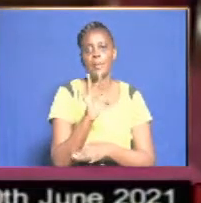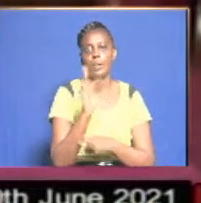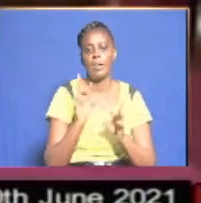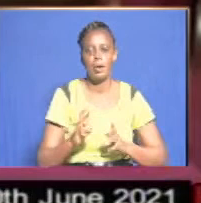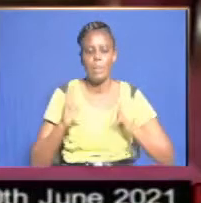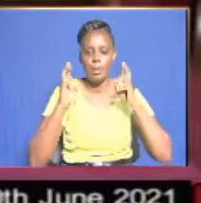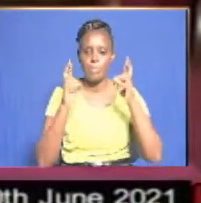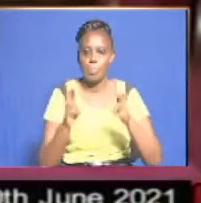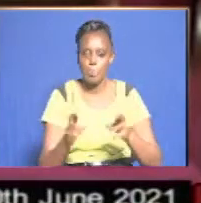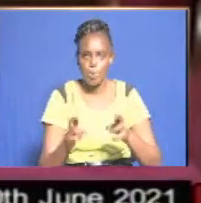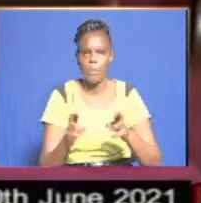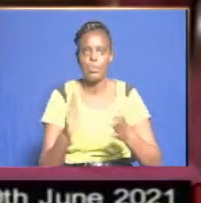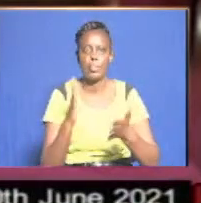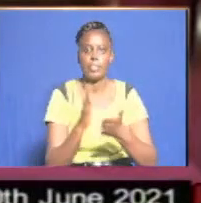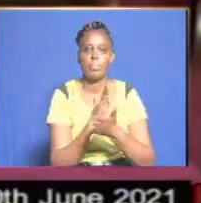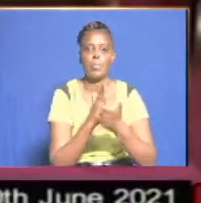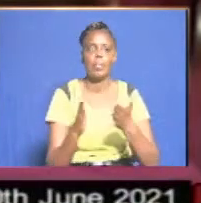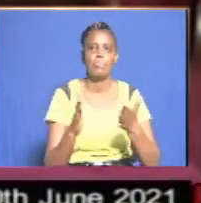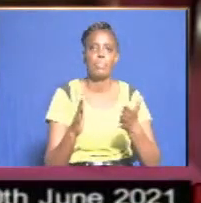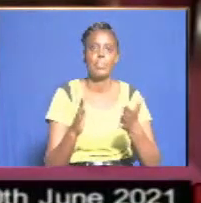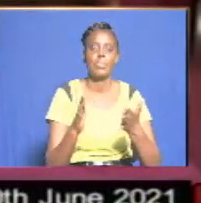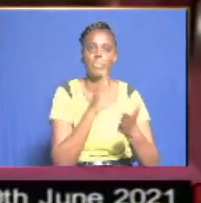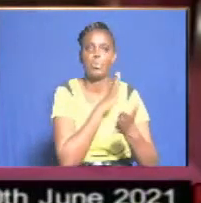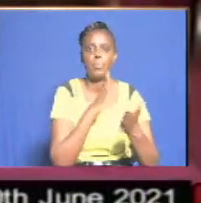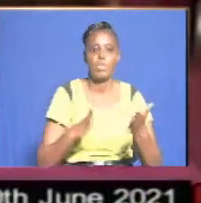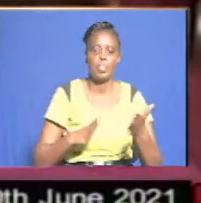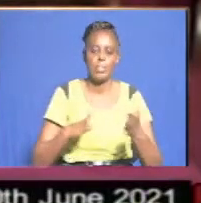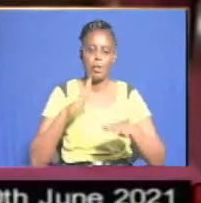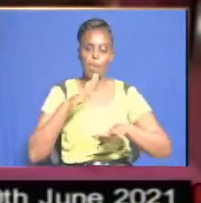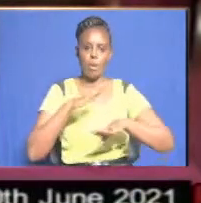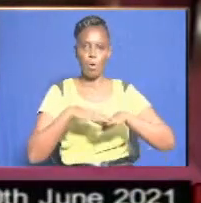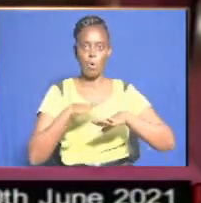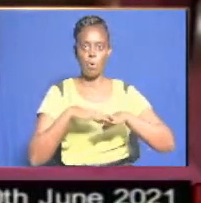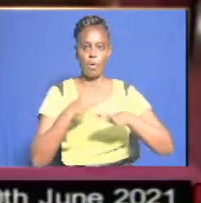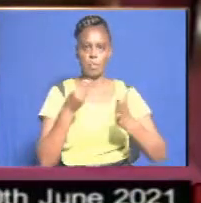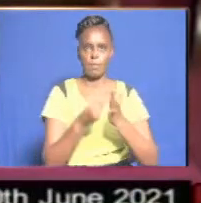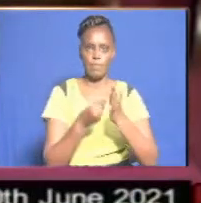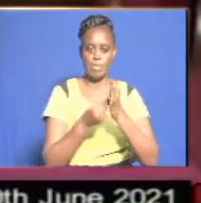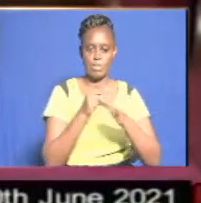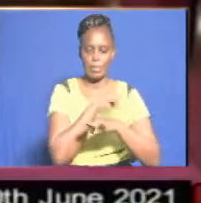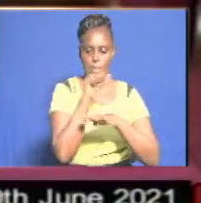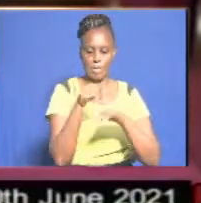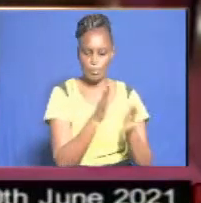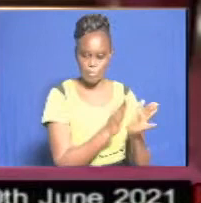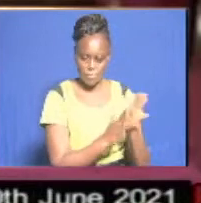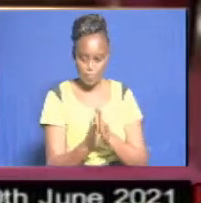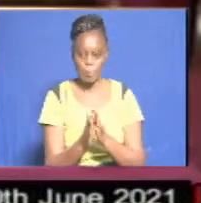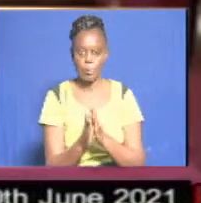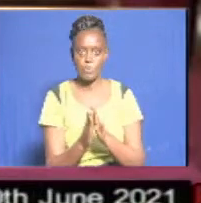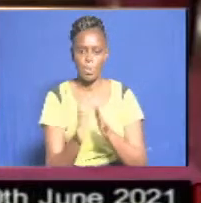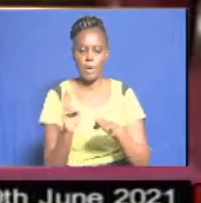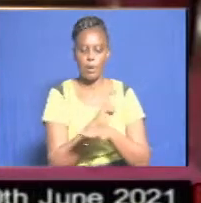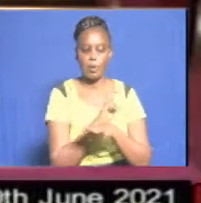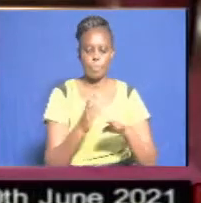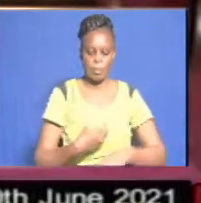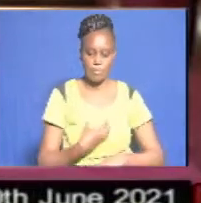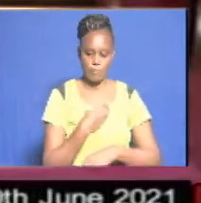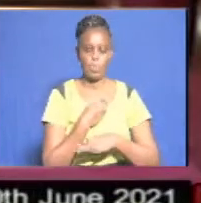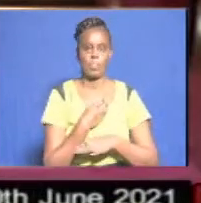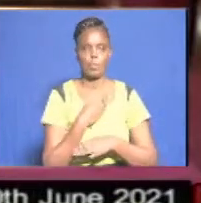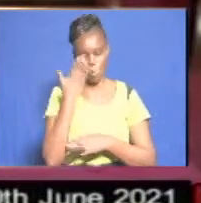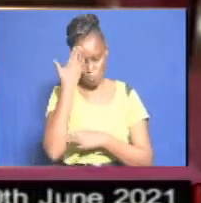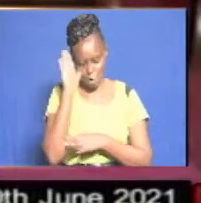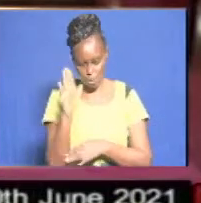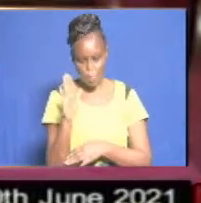report of the Departmental Committee on Finance and National Planning on the inspection visits to ascertain